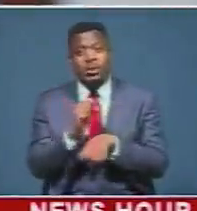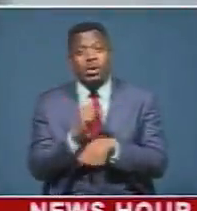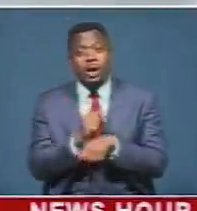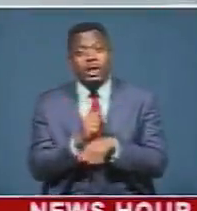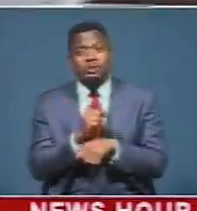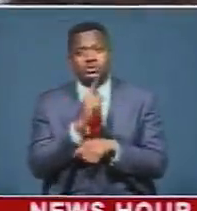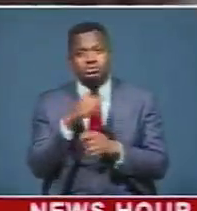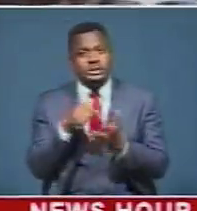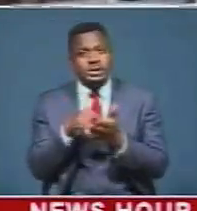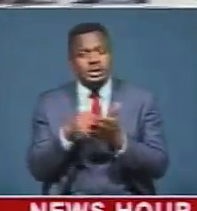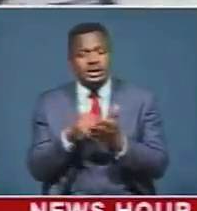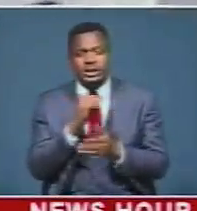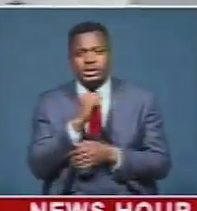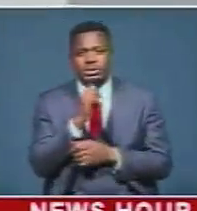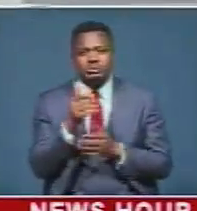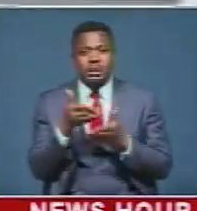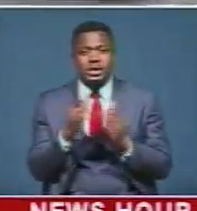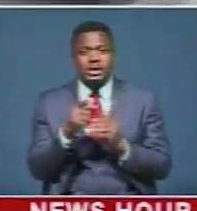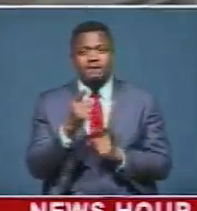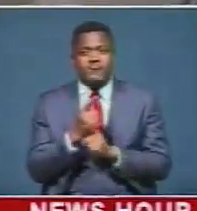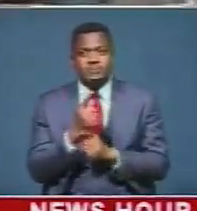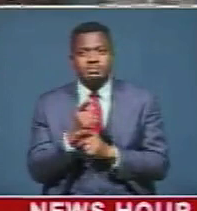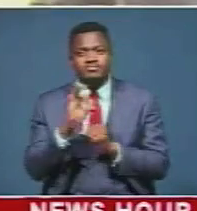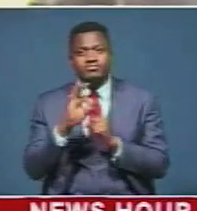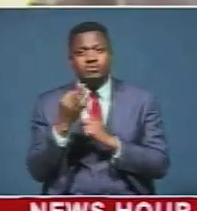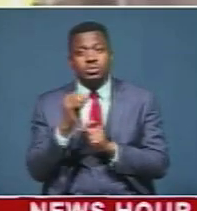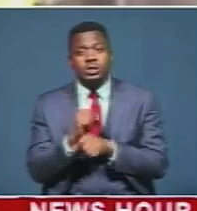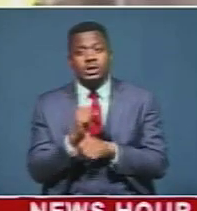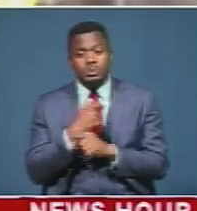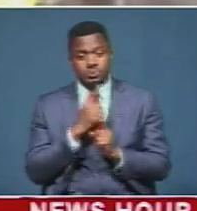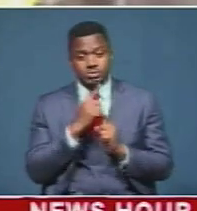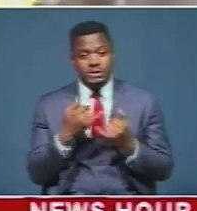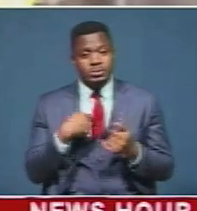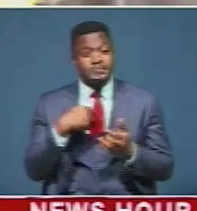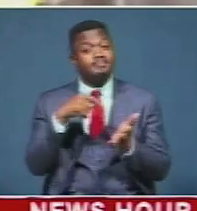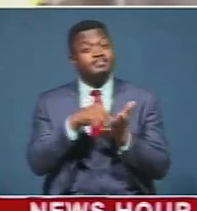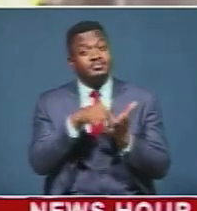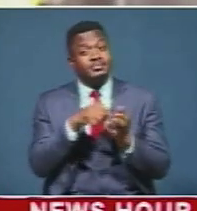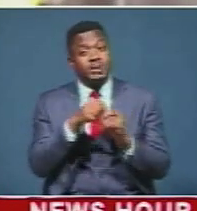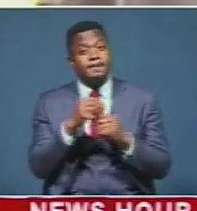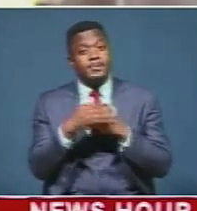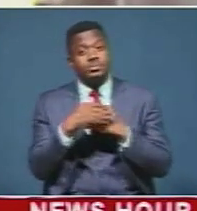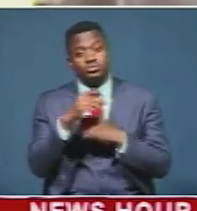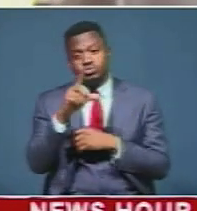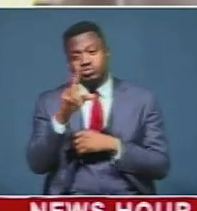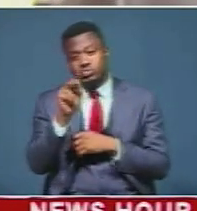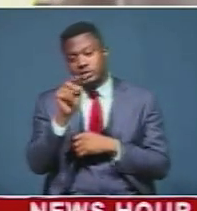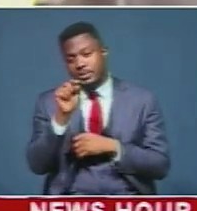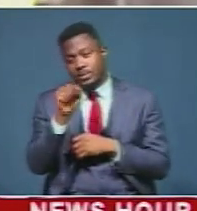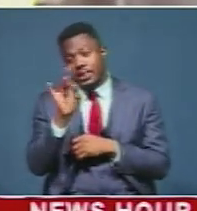company, indebtedness is not allowing for effective functioning. As we speak, we are still indebted to Barclays